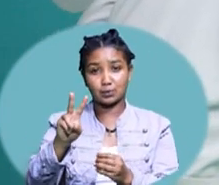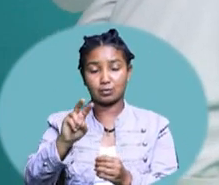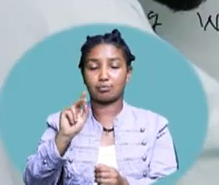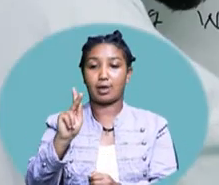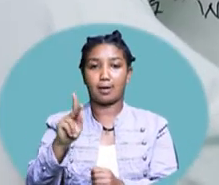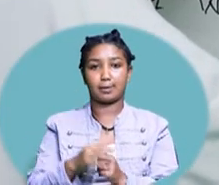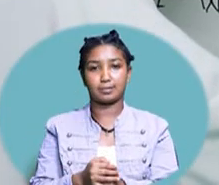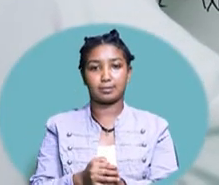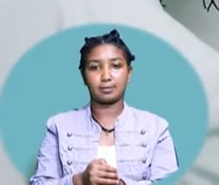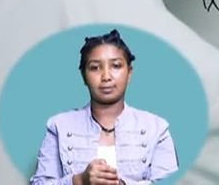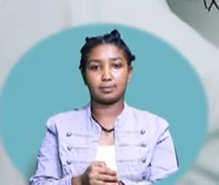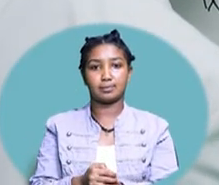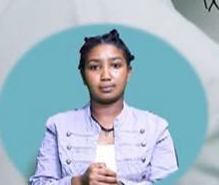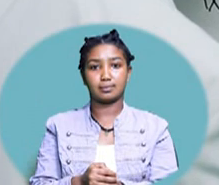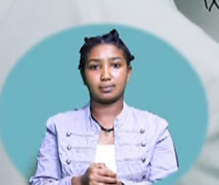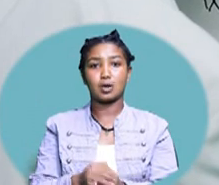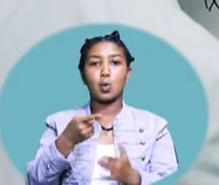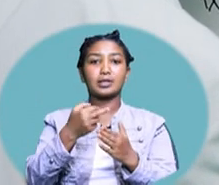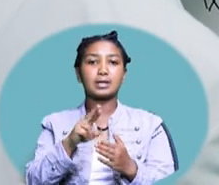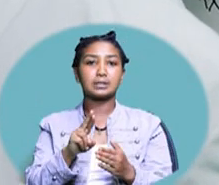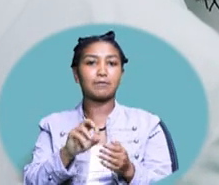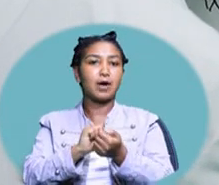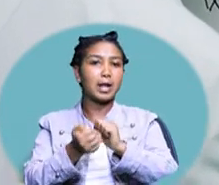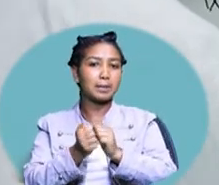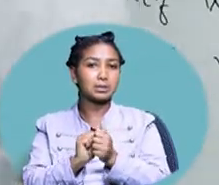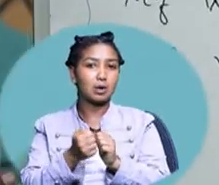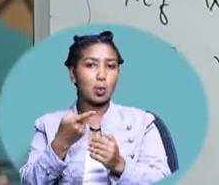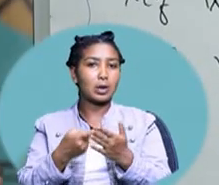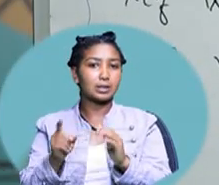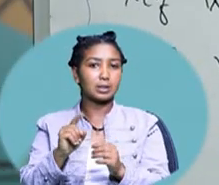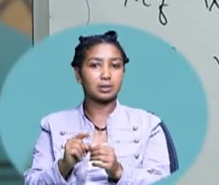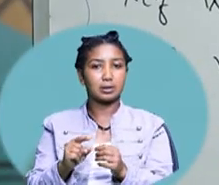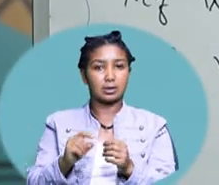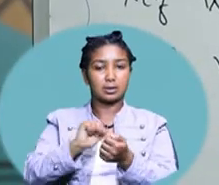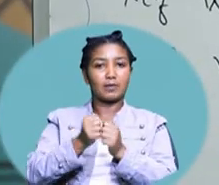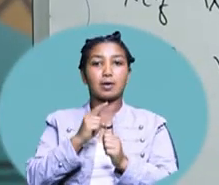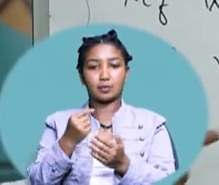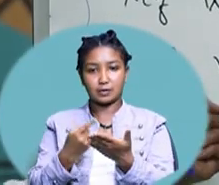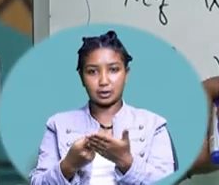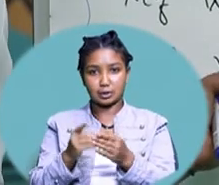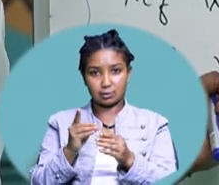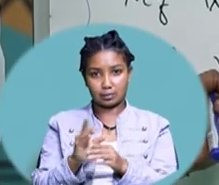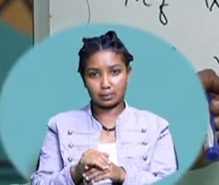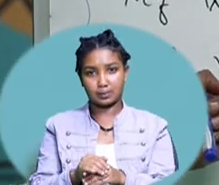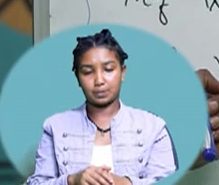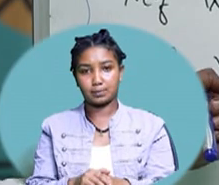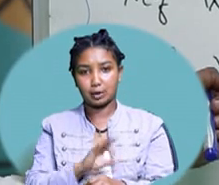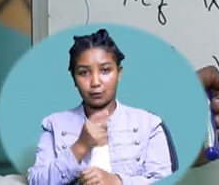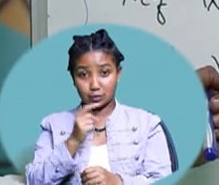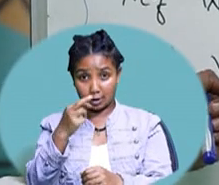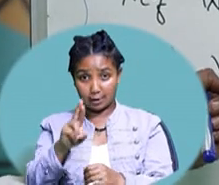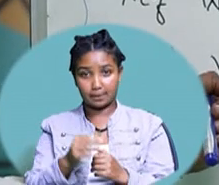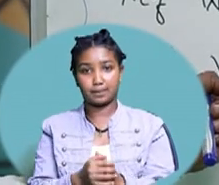I plus 4j plus 2k. 2k. What are the variables? What